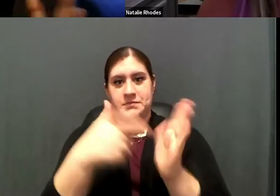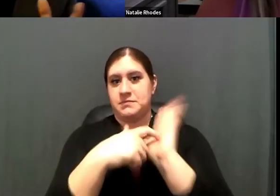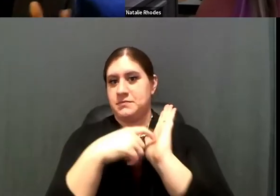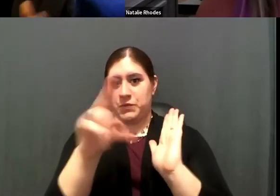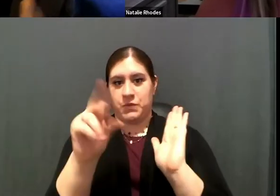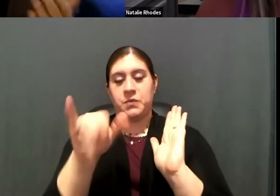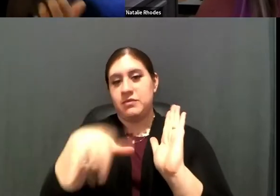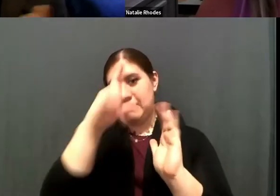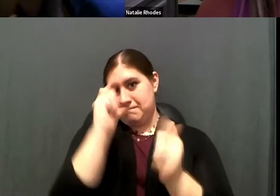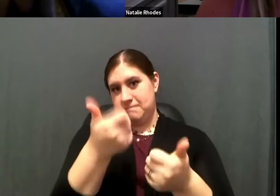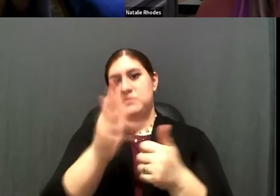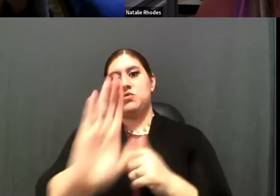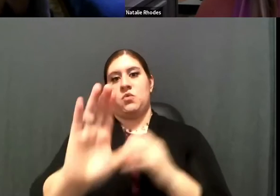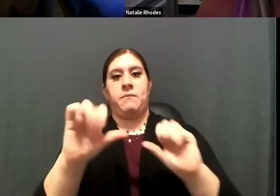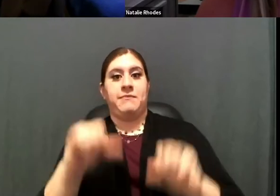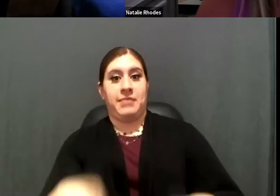That is up to your ability.